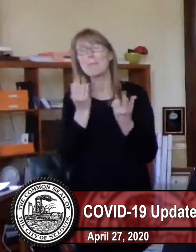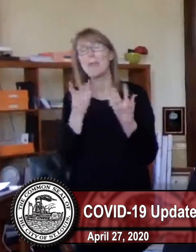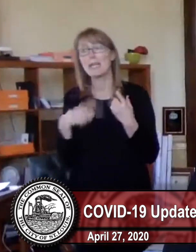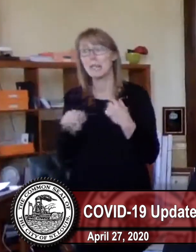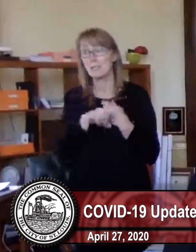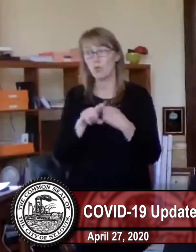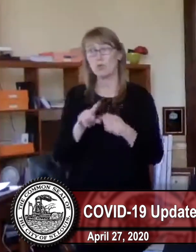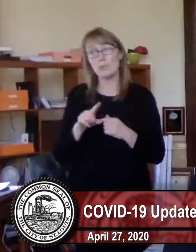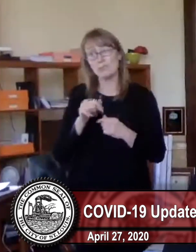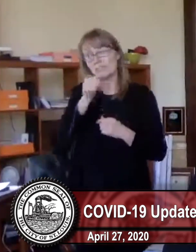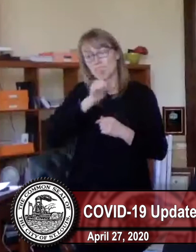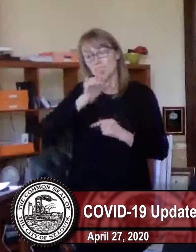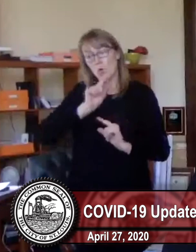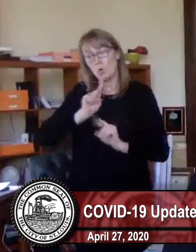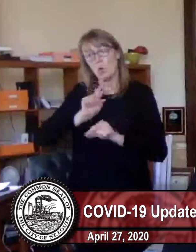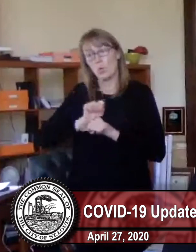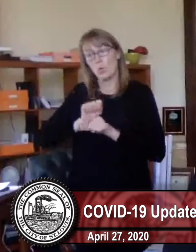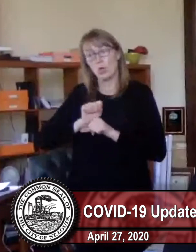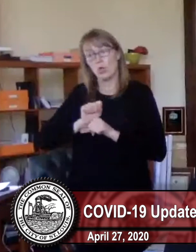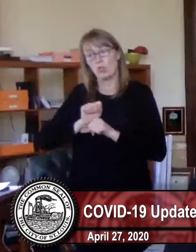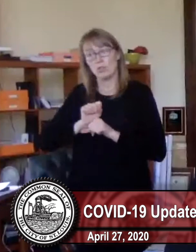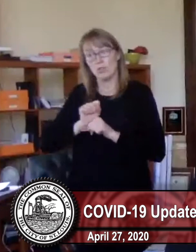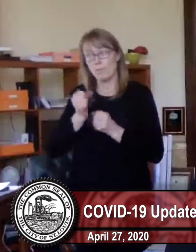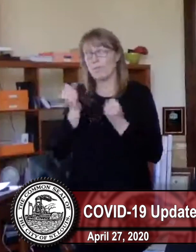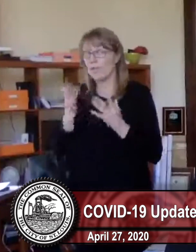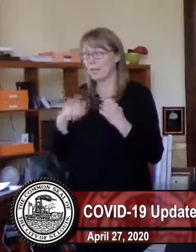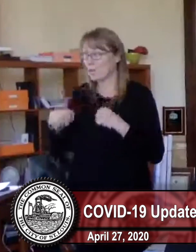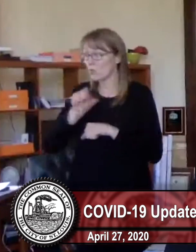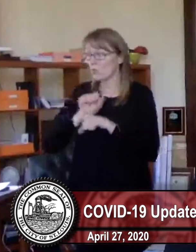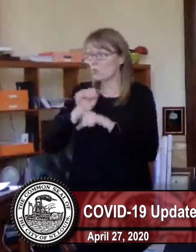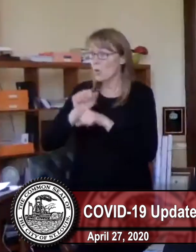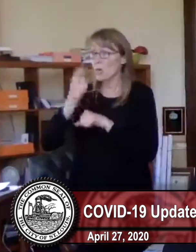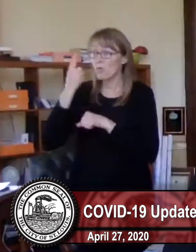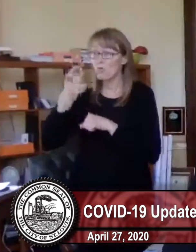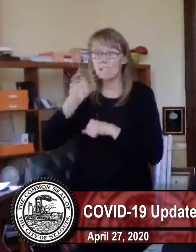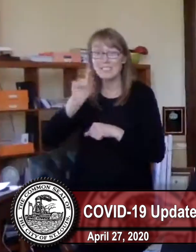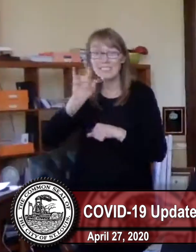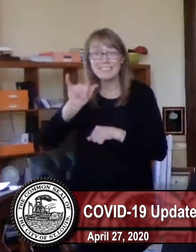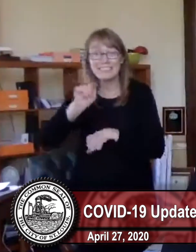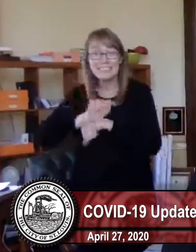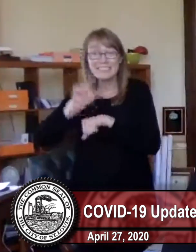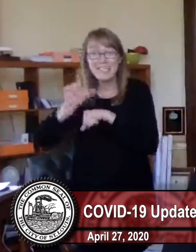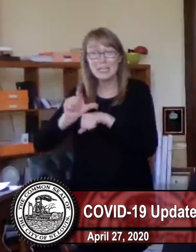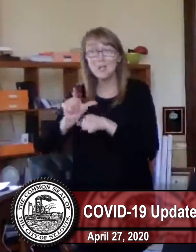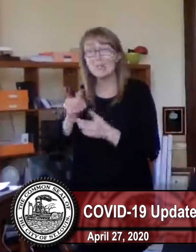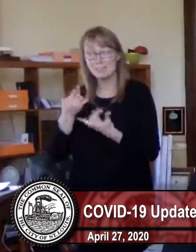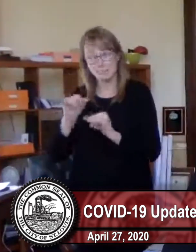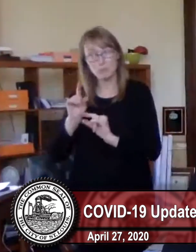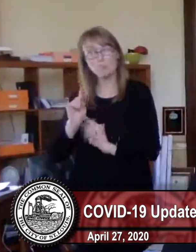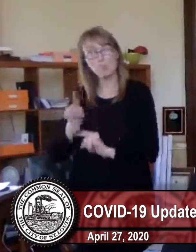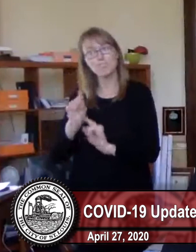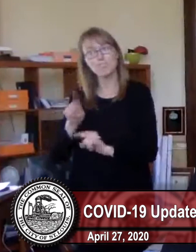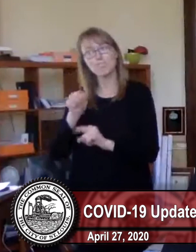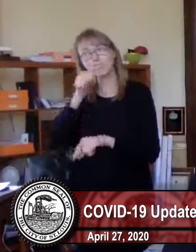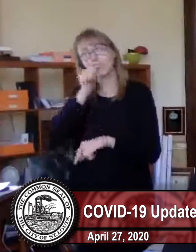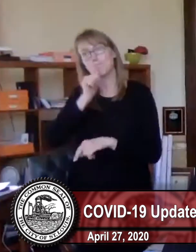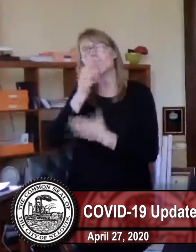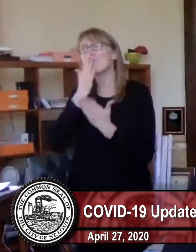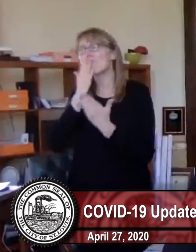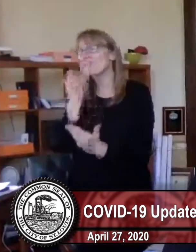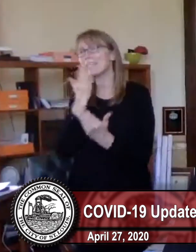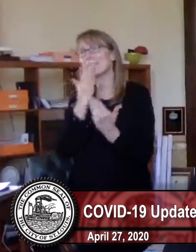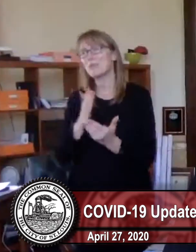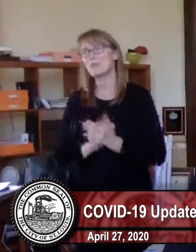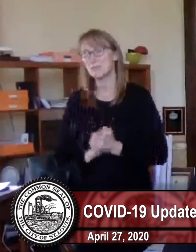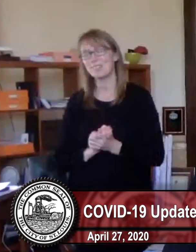you are still going to work. A lot of you work for the city and you're still going to work. Thank you for that. For everyone else, bear with us a little bit